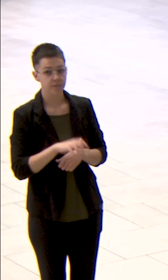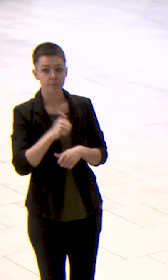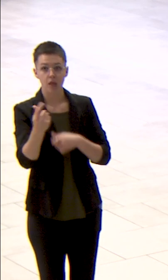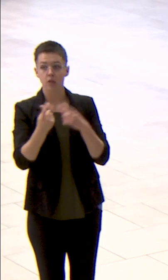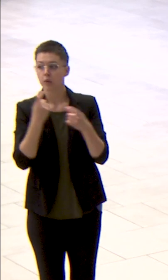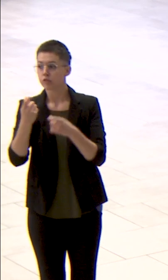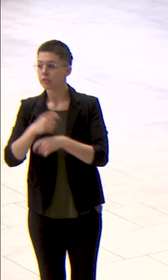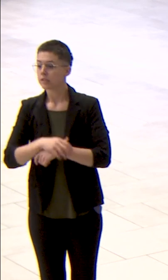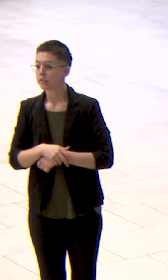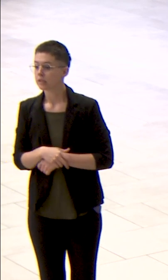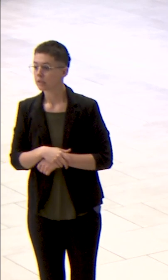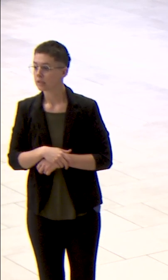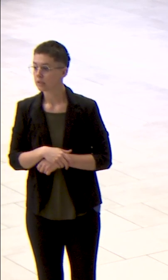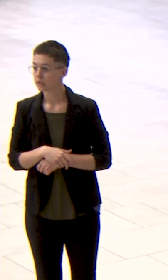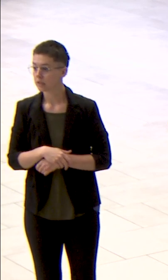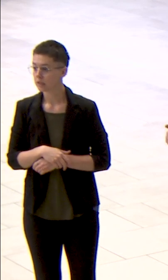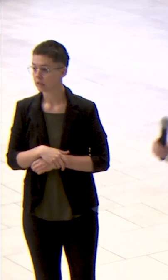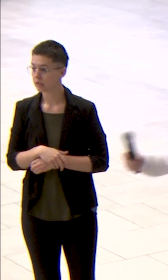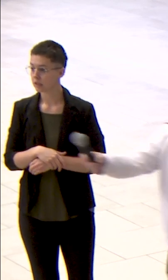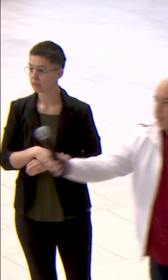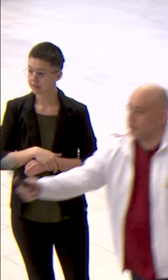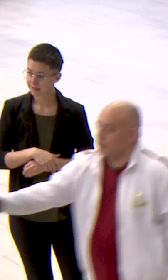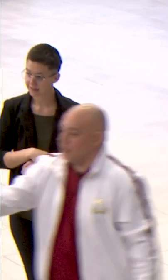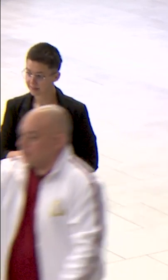questions? Anybody else?